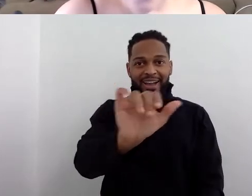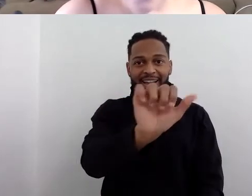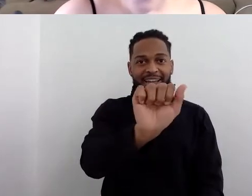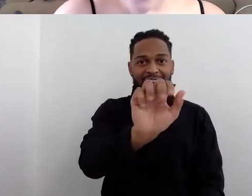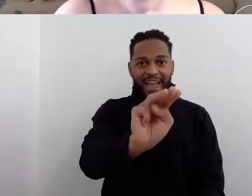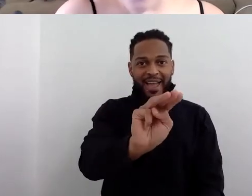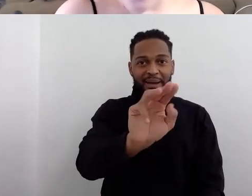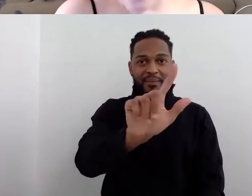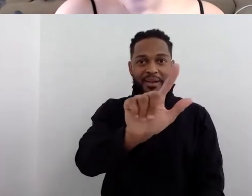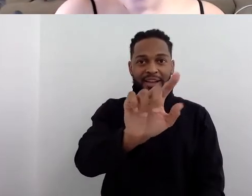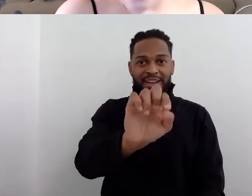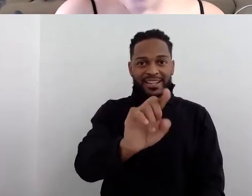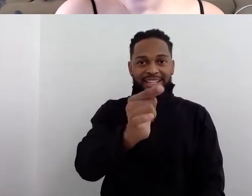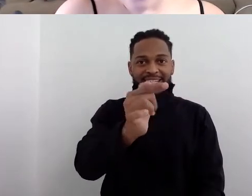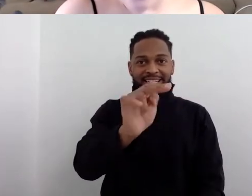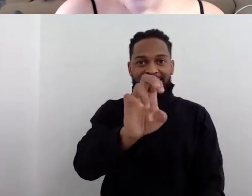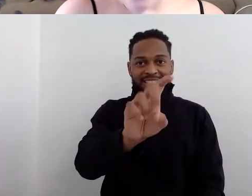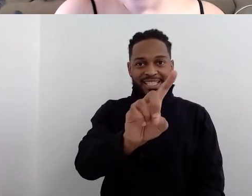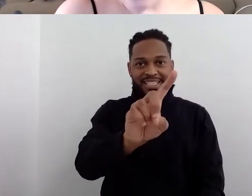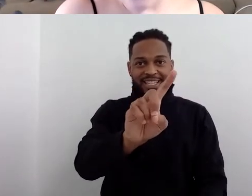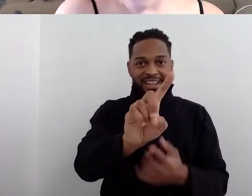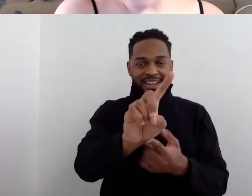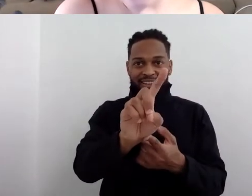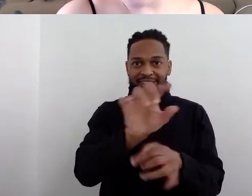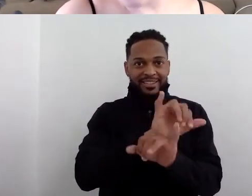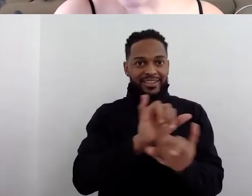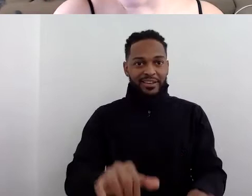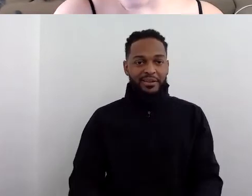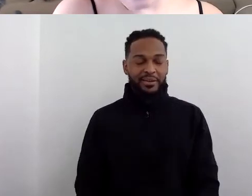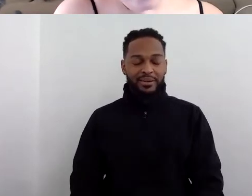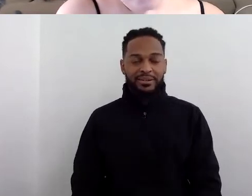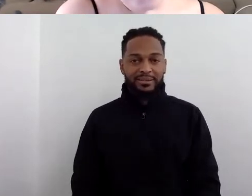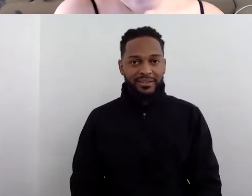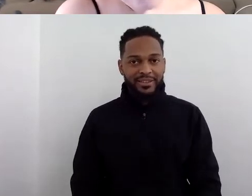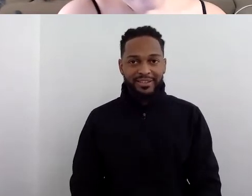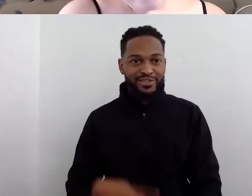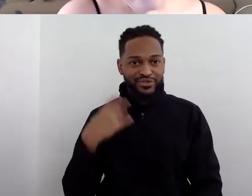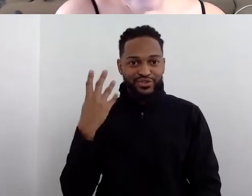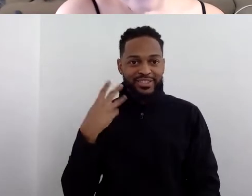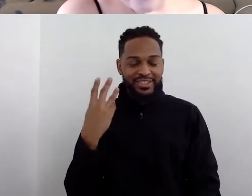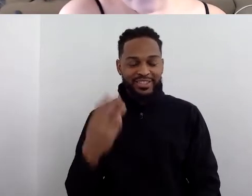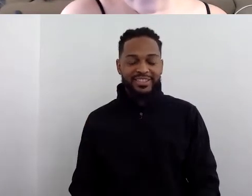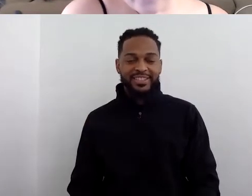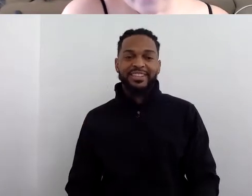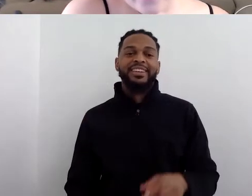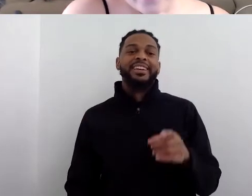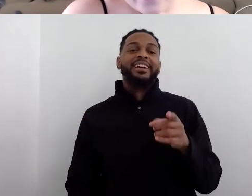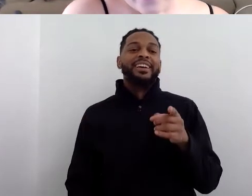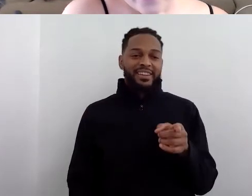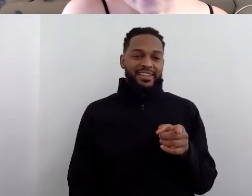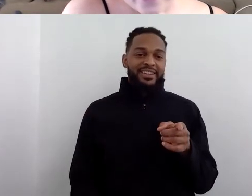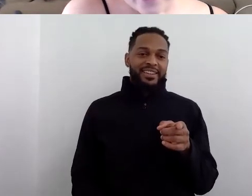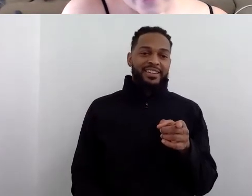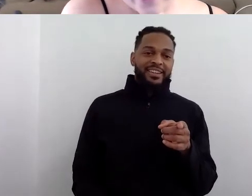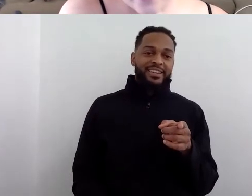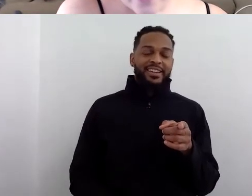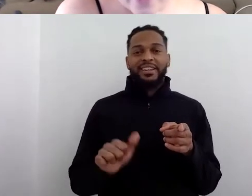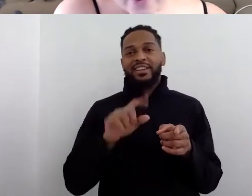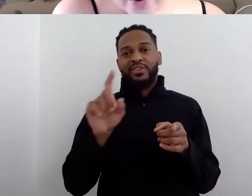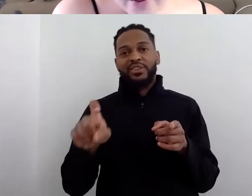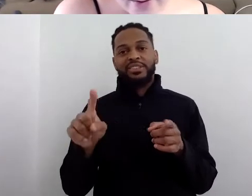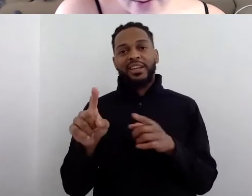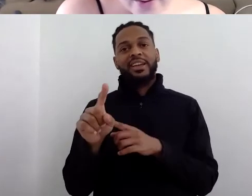So the following question is, have you had to advocate for inpatients to have their attendants